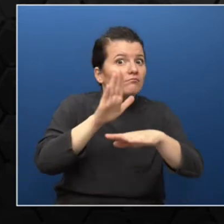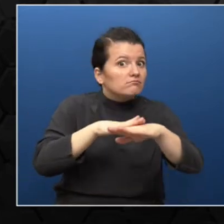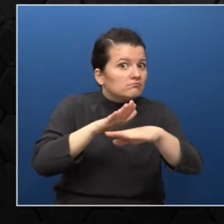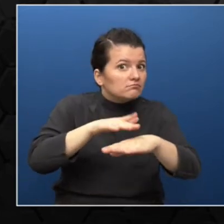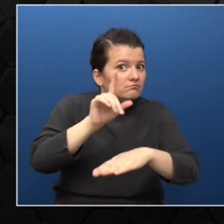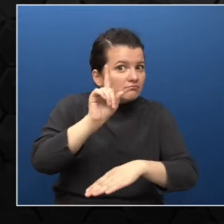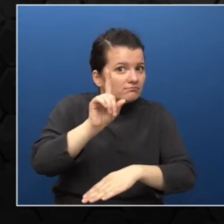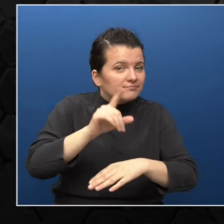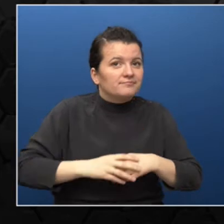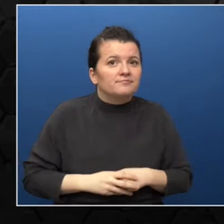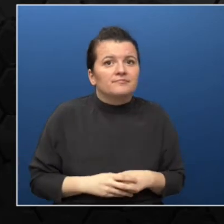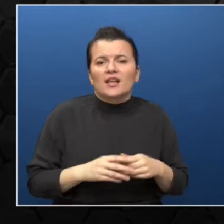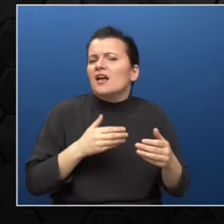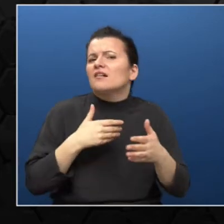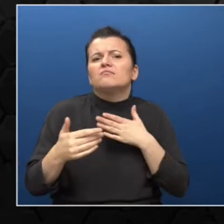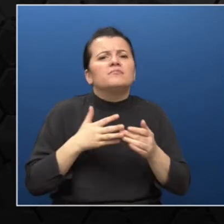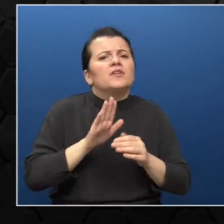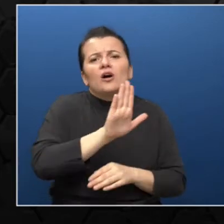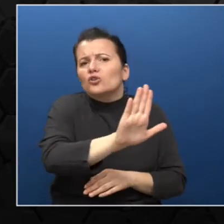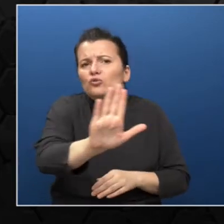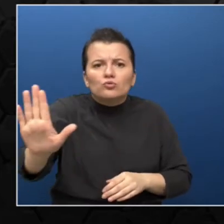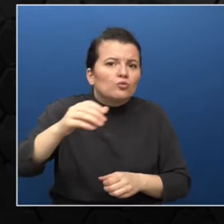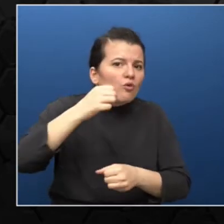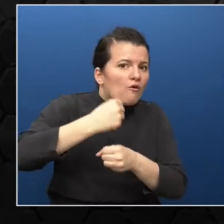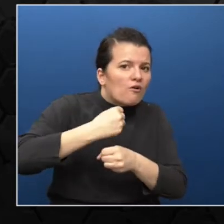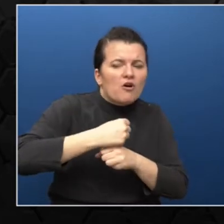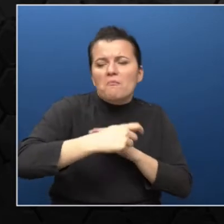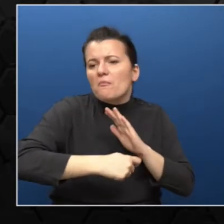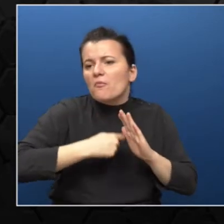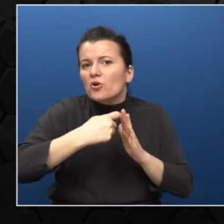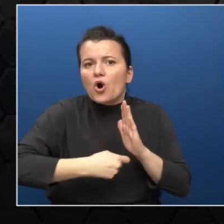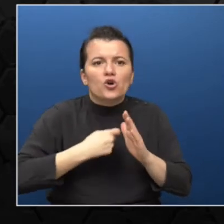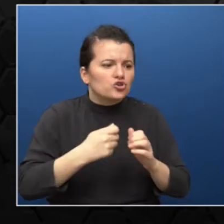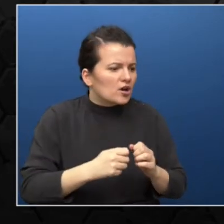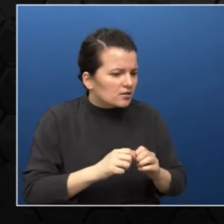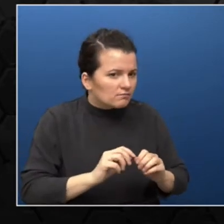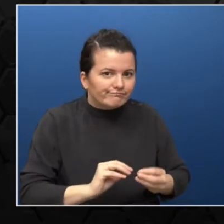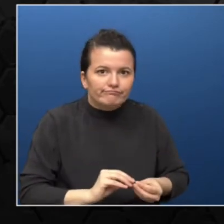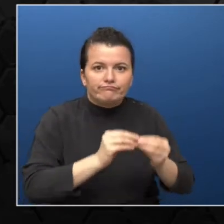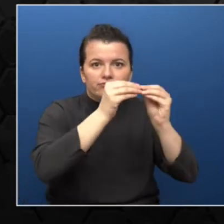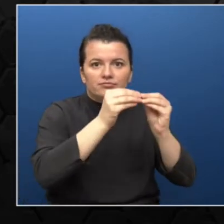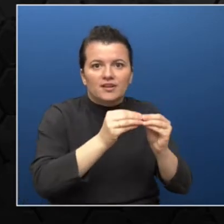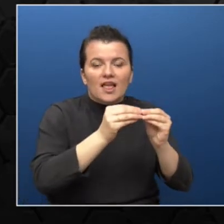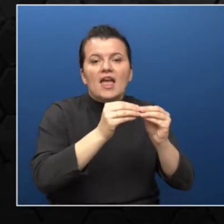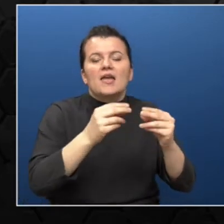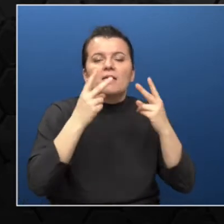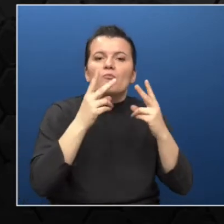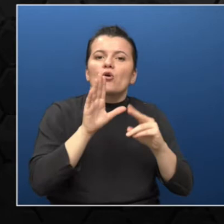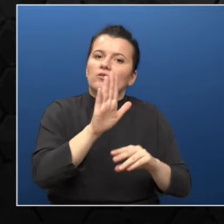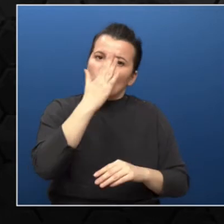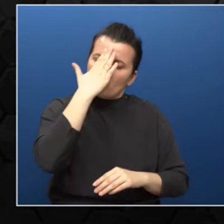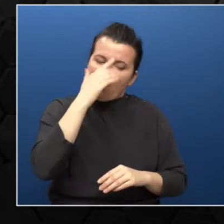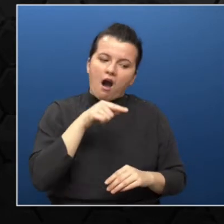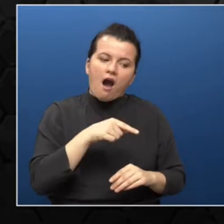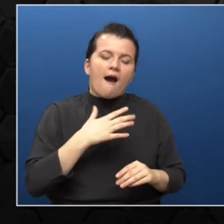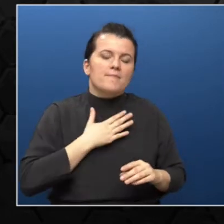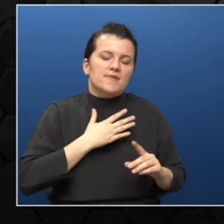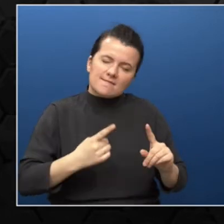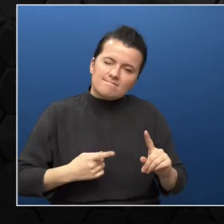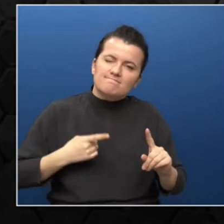No matter what project, it is important for you to define what success means for you. So you